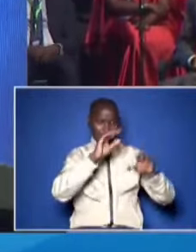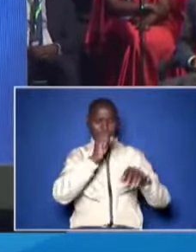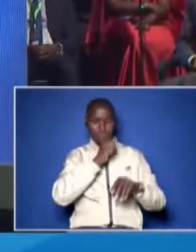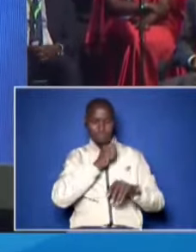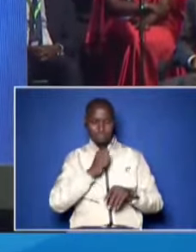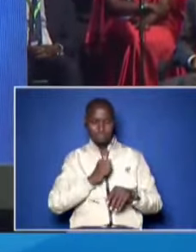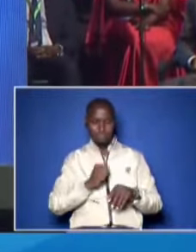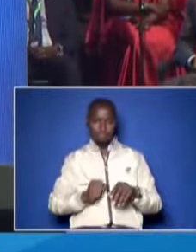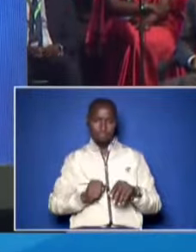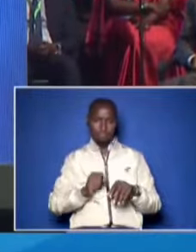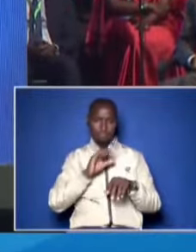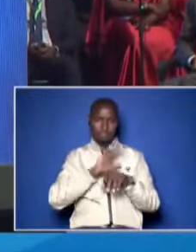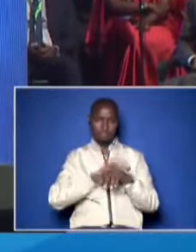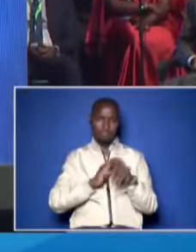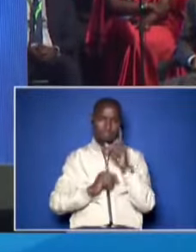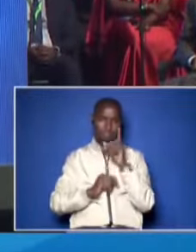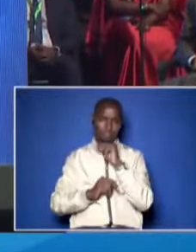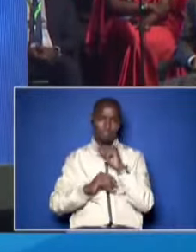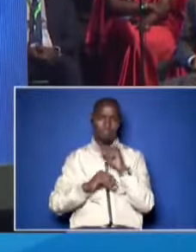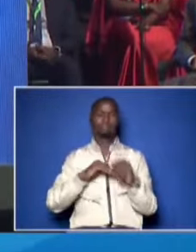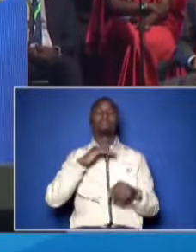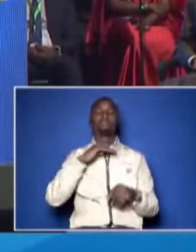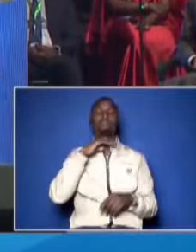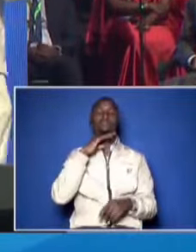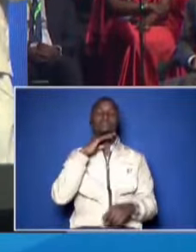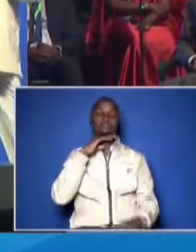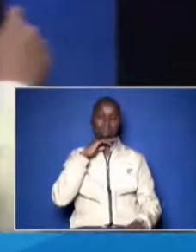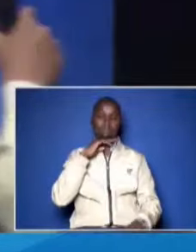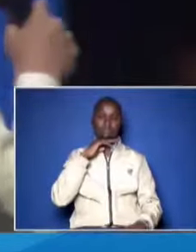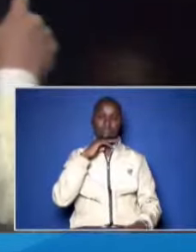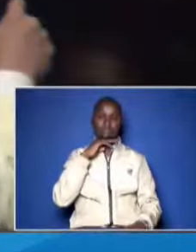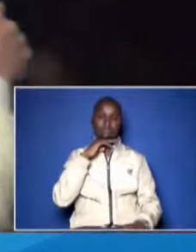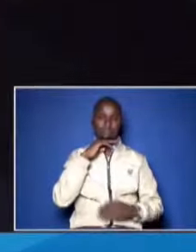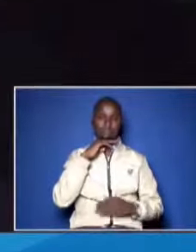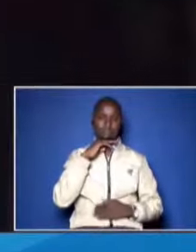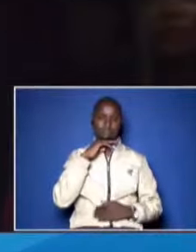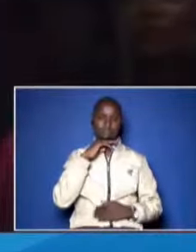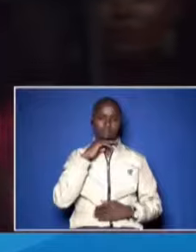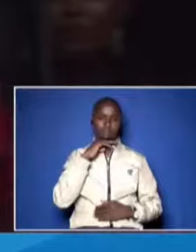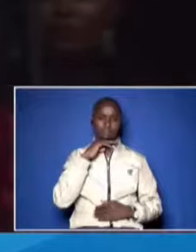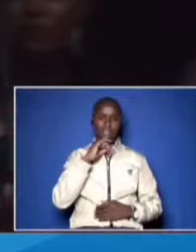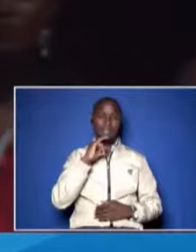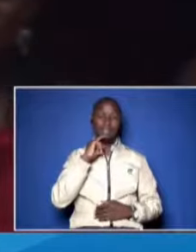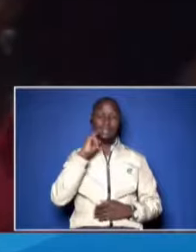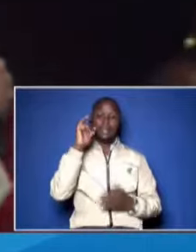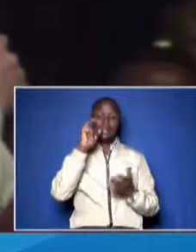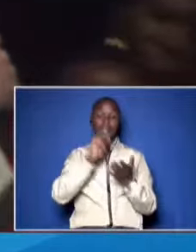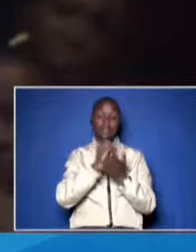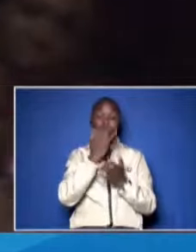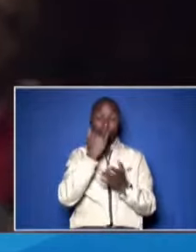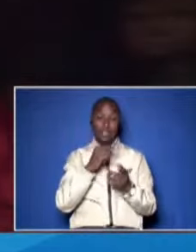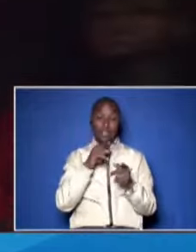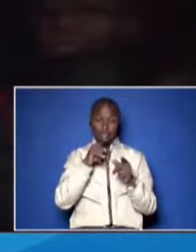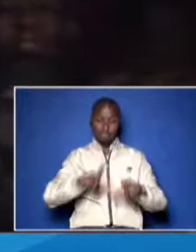old and you die is that why you're